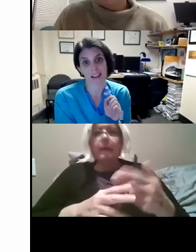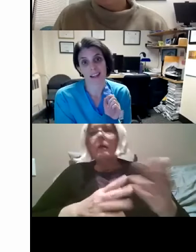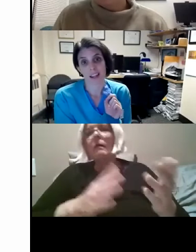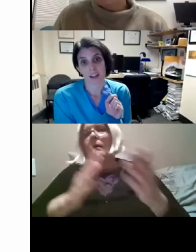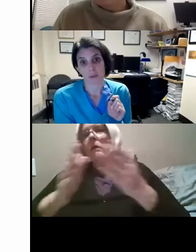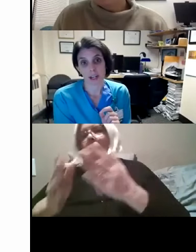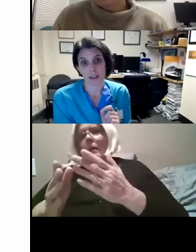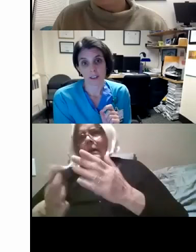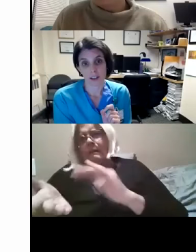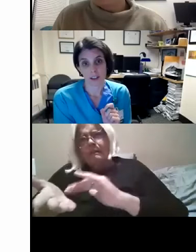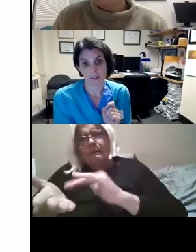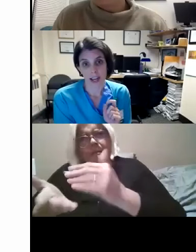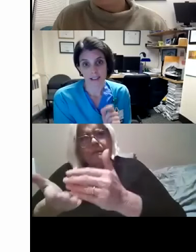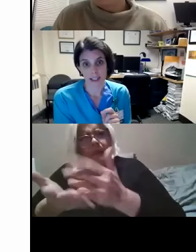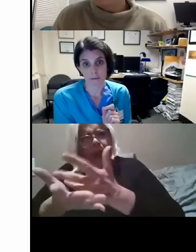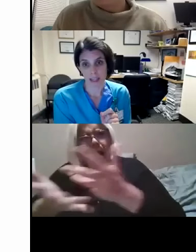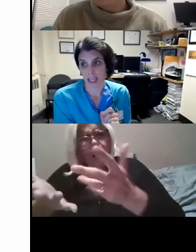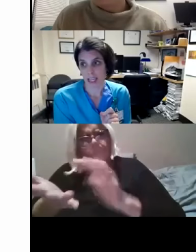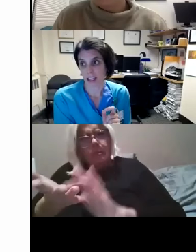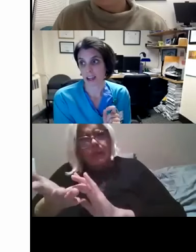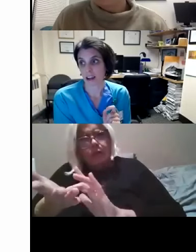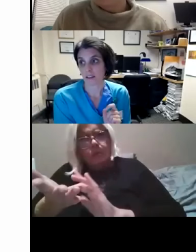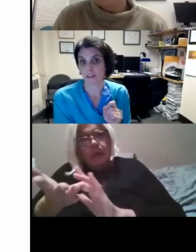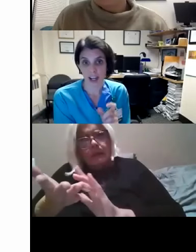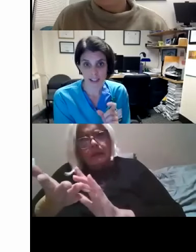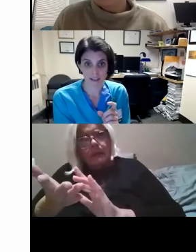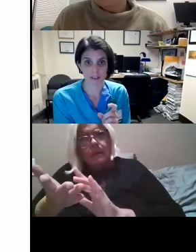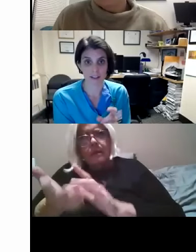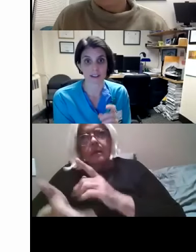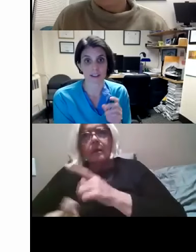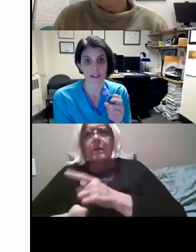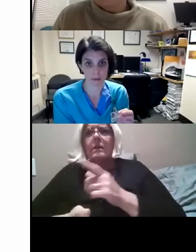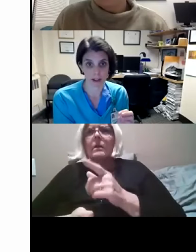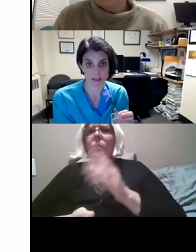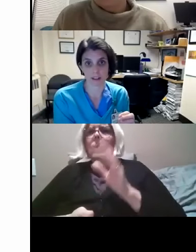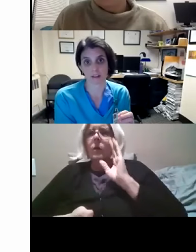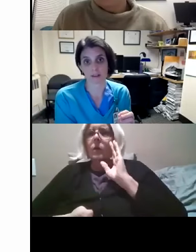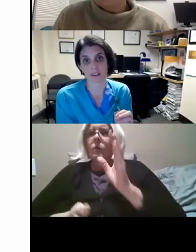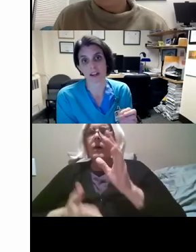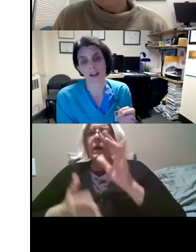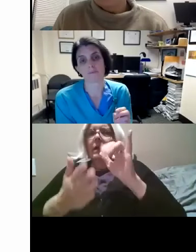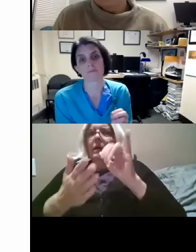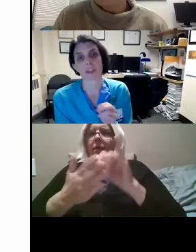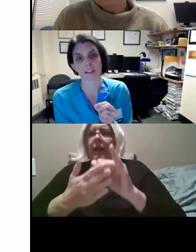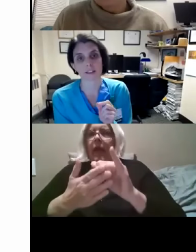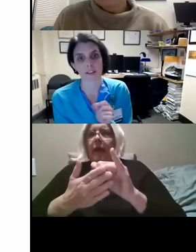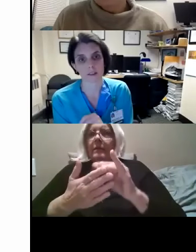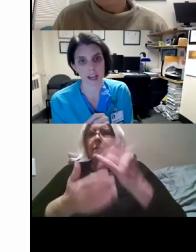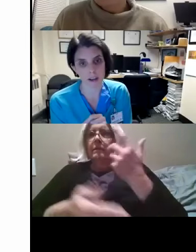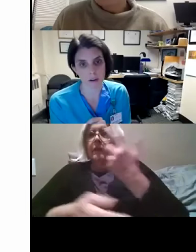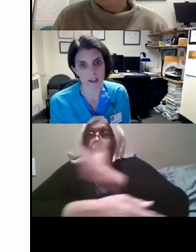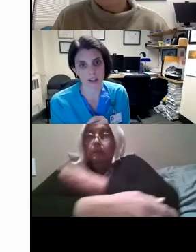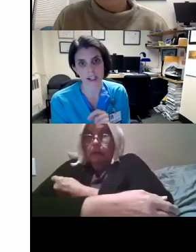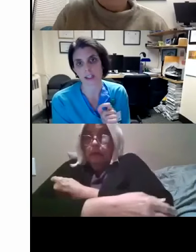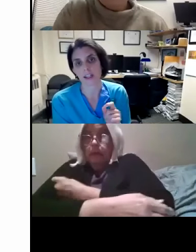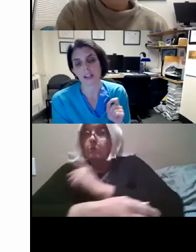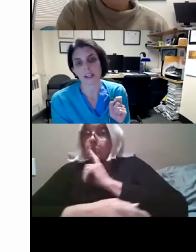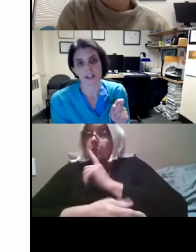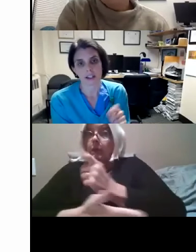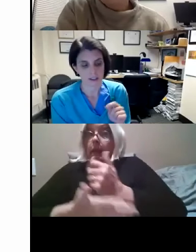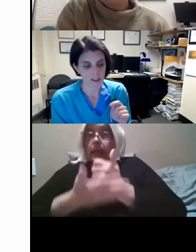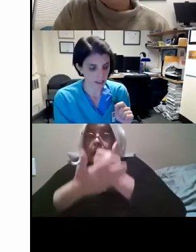is, will the vaccine be effective since it's a smaller dose? And so that